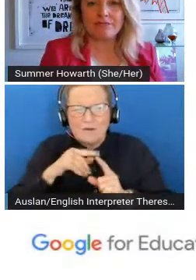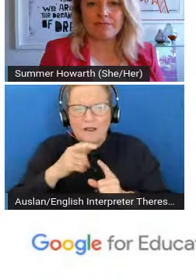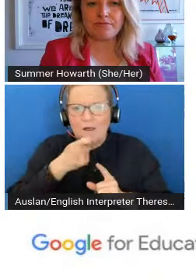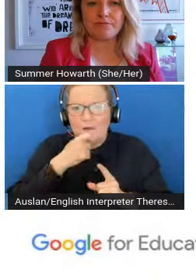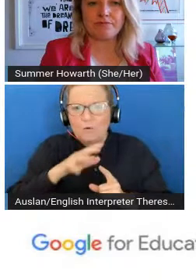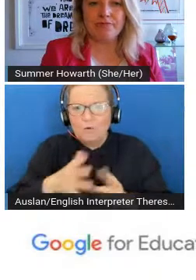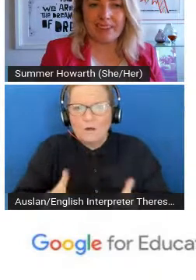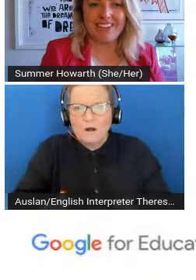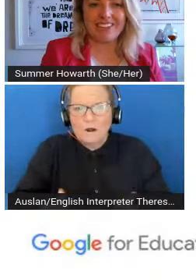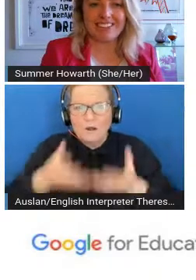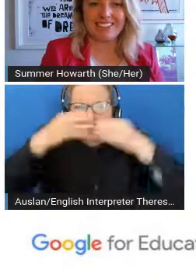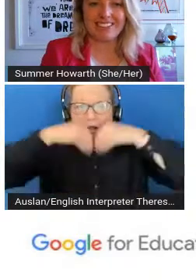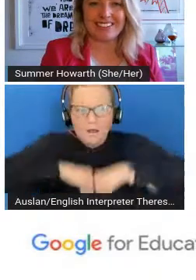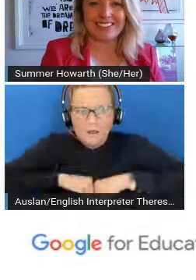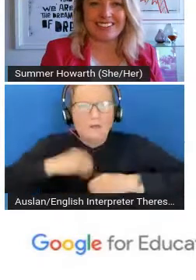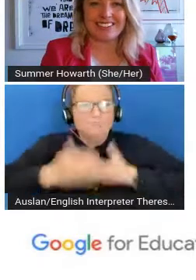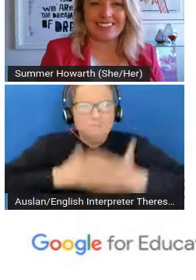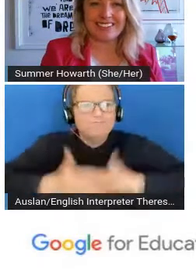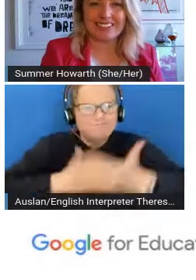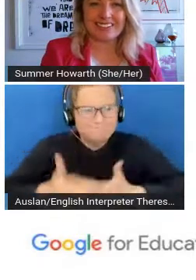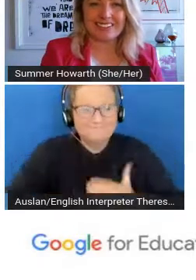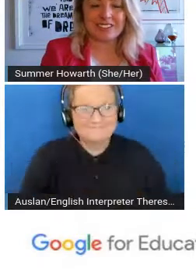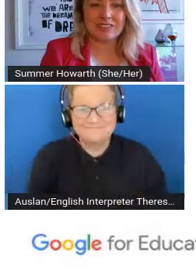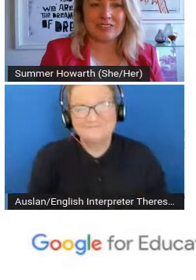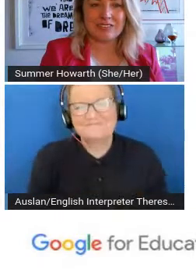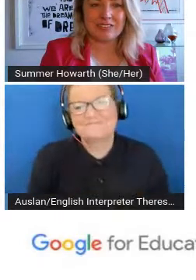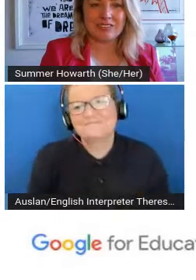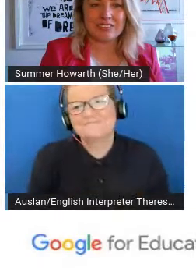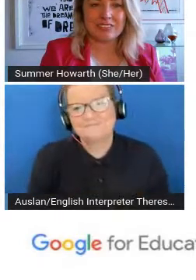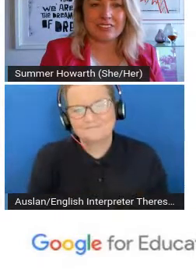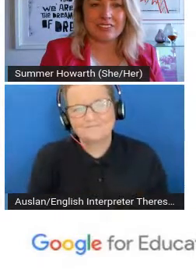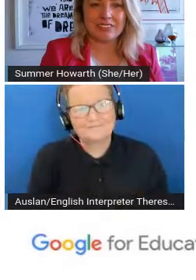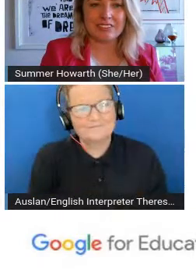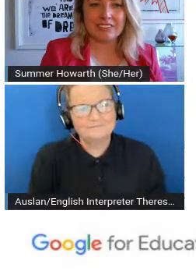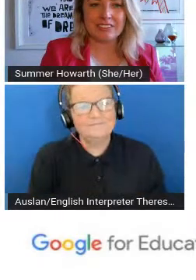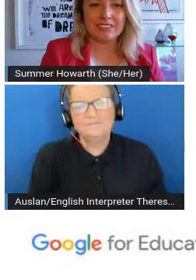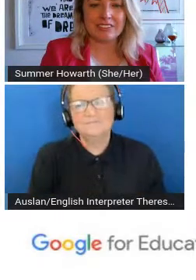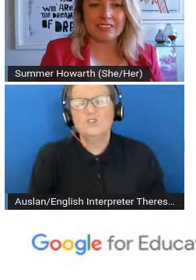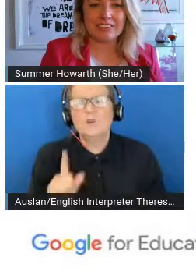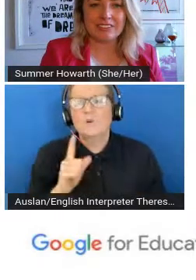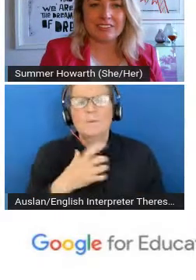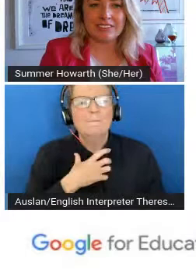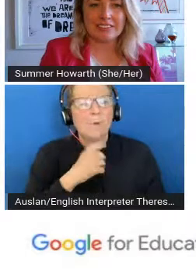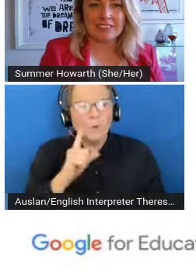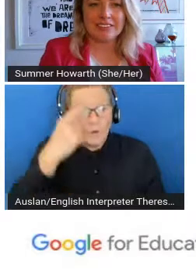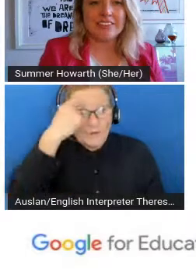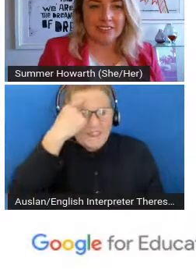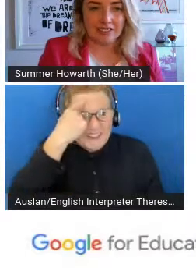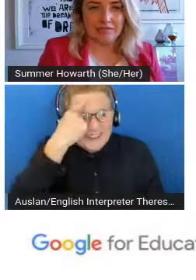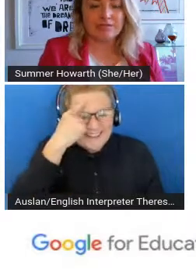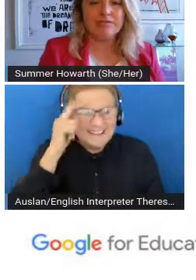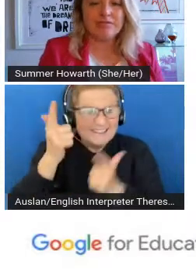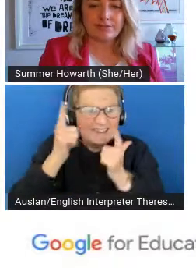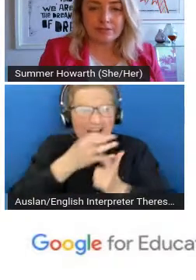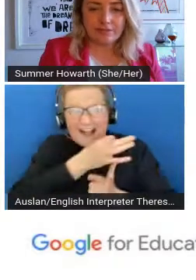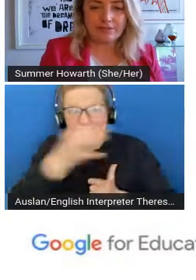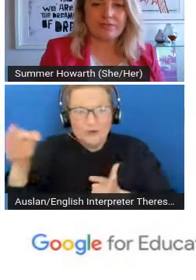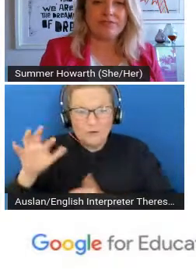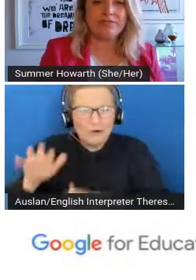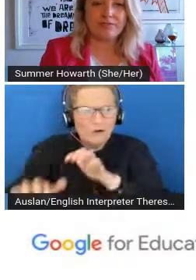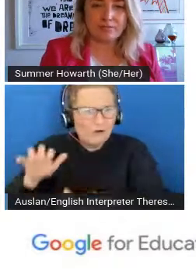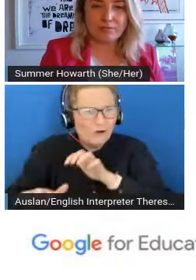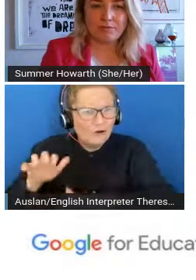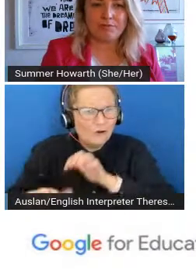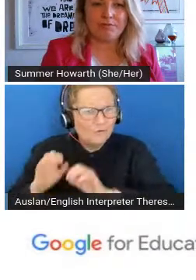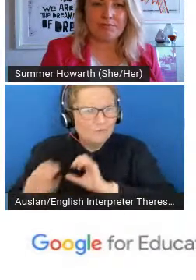all this. So what else? What other ones would be in here? What other ones do you think? Put that in the chat. What other ways do you think kids